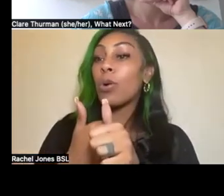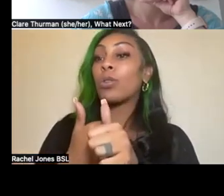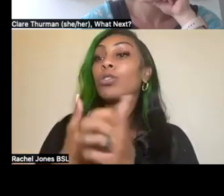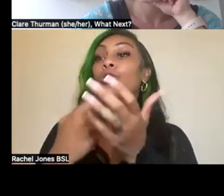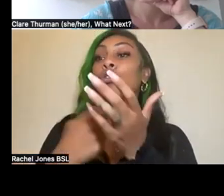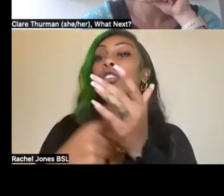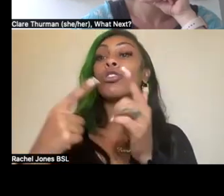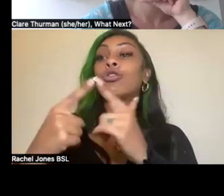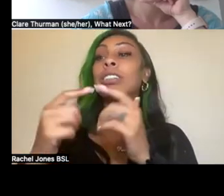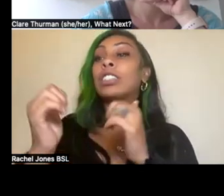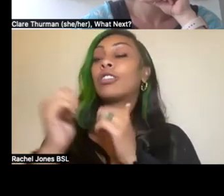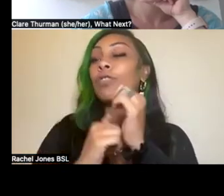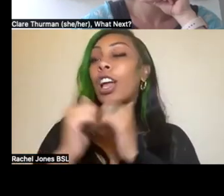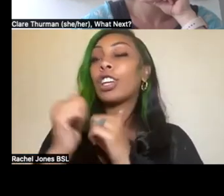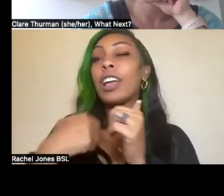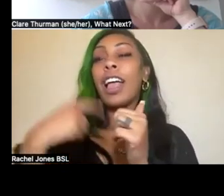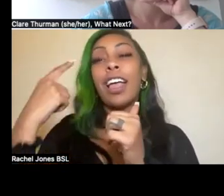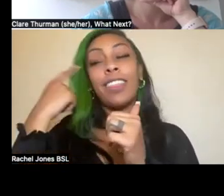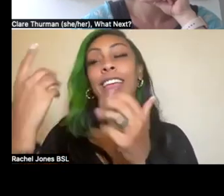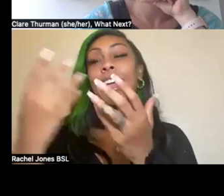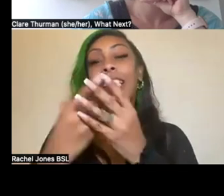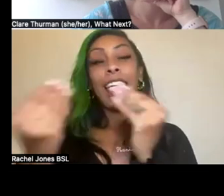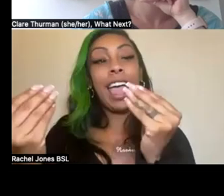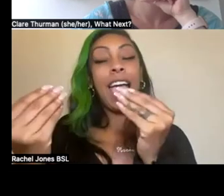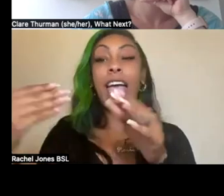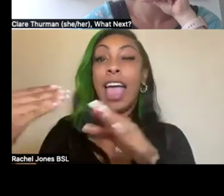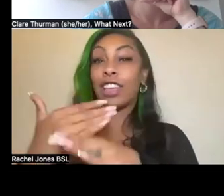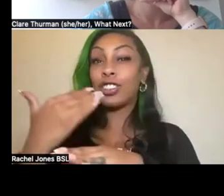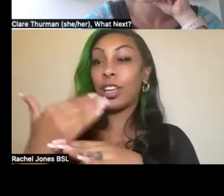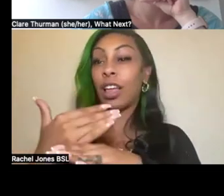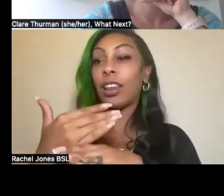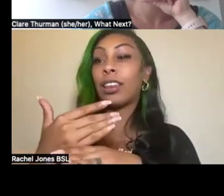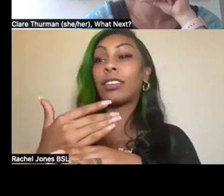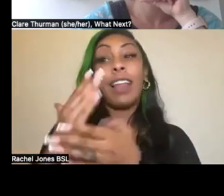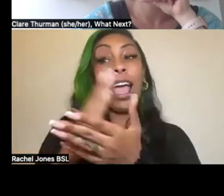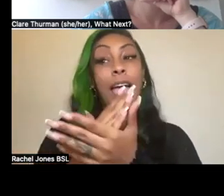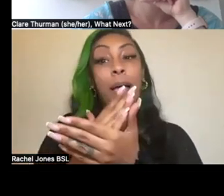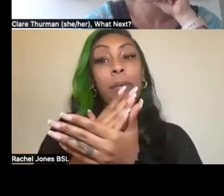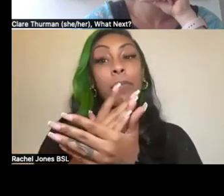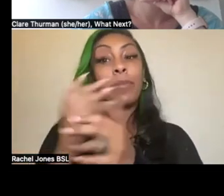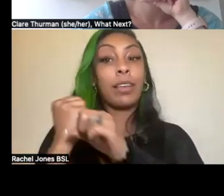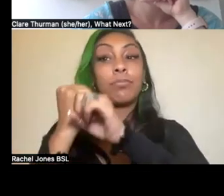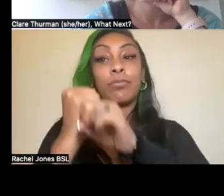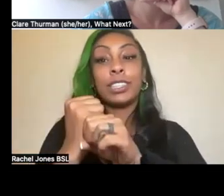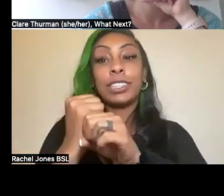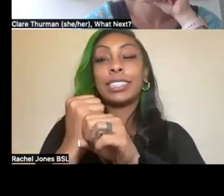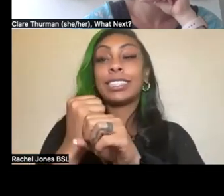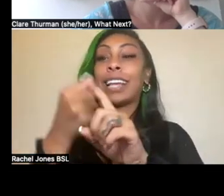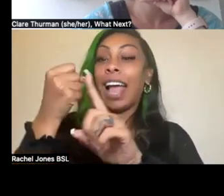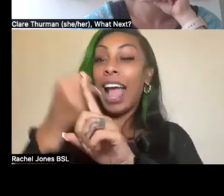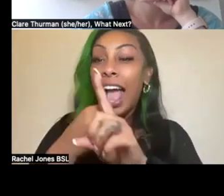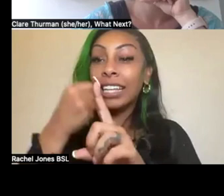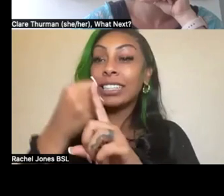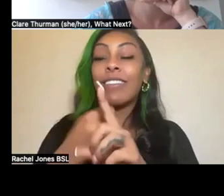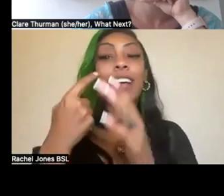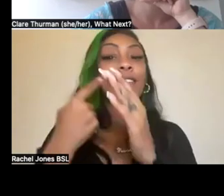gap between some of this amazing thinking and action. And I think that actually bringing together activators, freelancers are